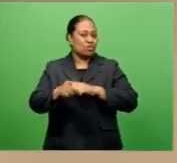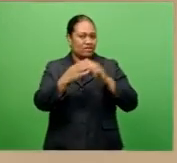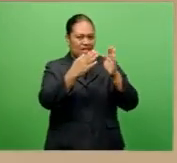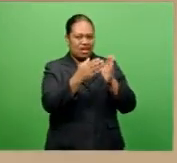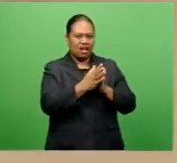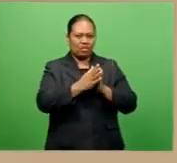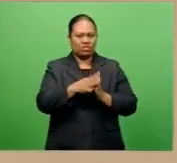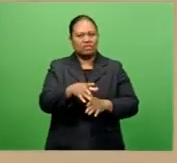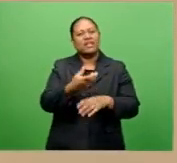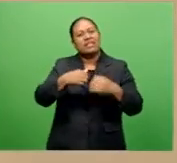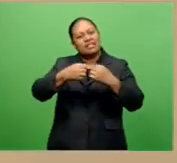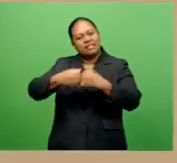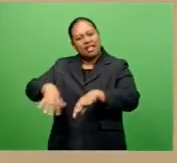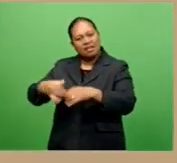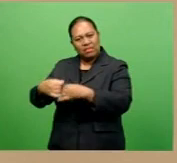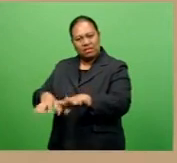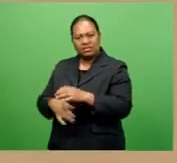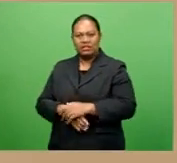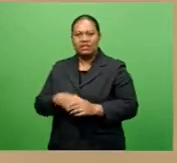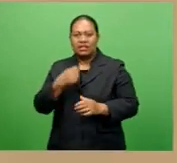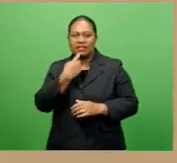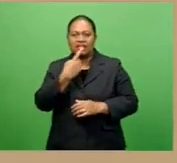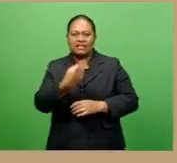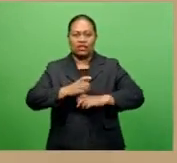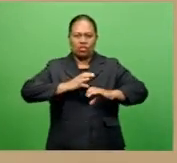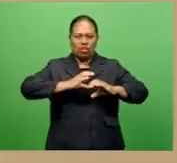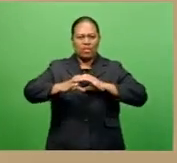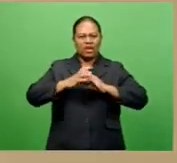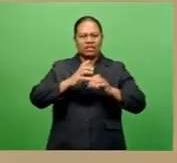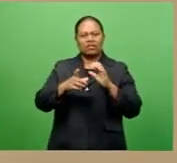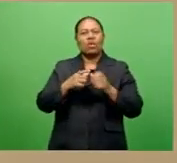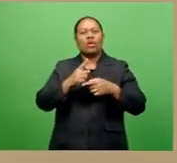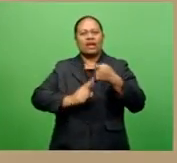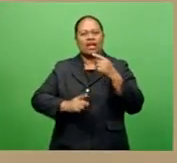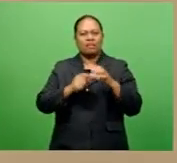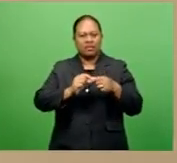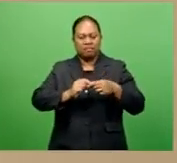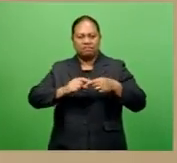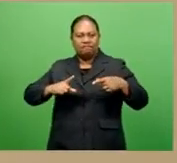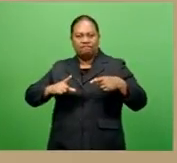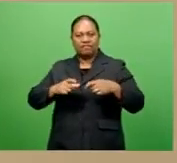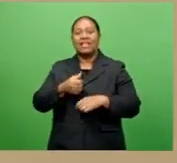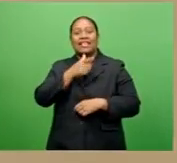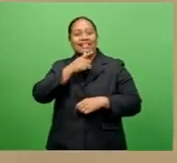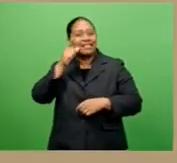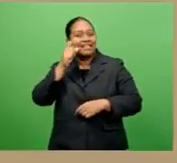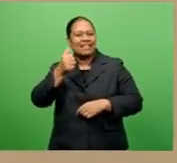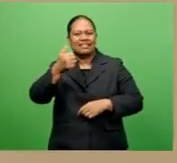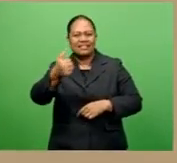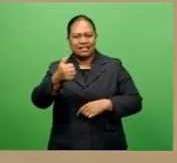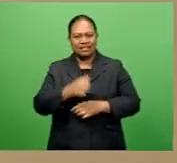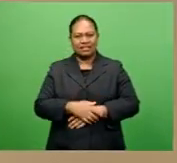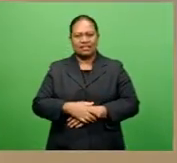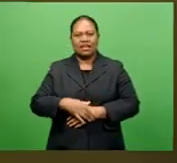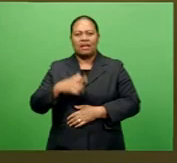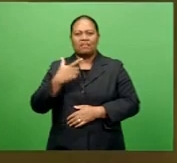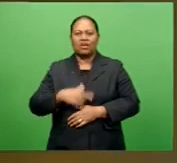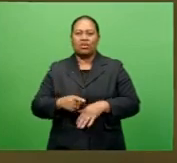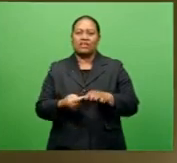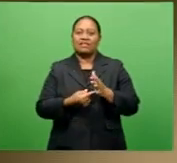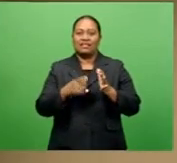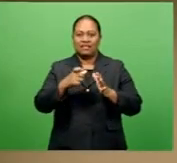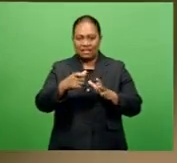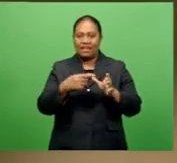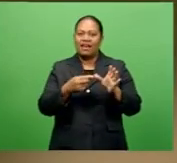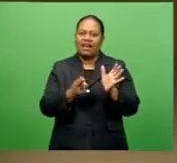along the coast. Ratulevu added communication was disrupted at around 6 yesterday evening, the exact time TC Ana